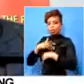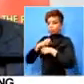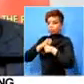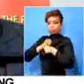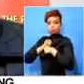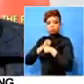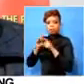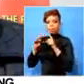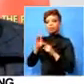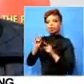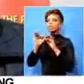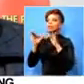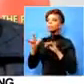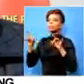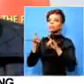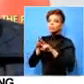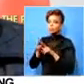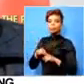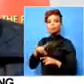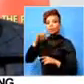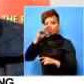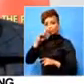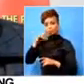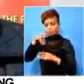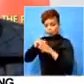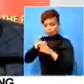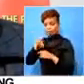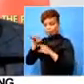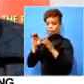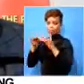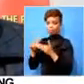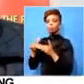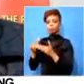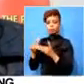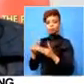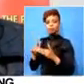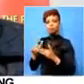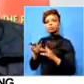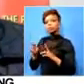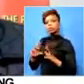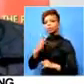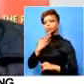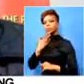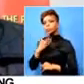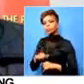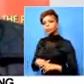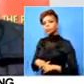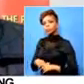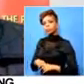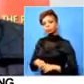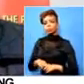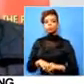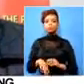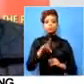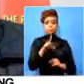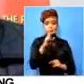greedy factions in the movement. Who exactly is the SACP referring to? Look, that call is linked